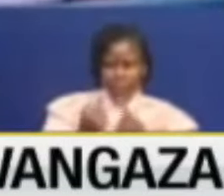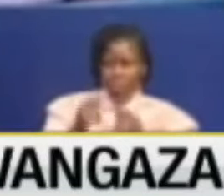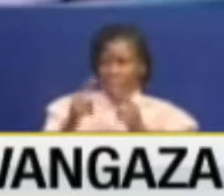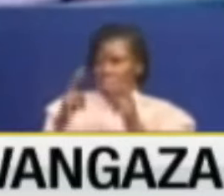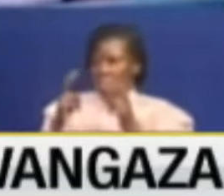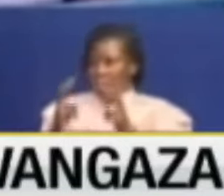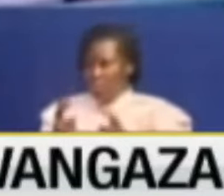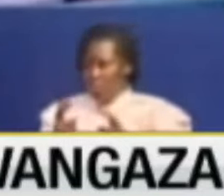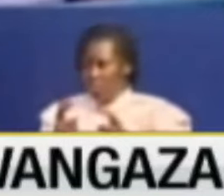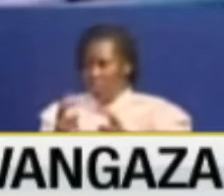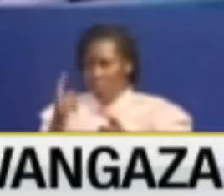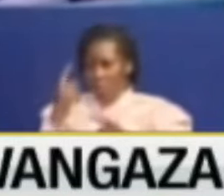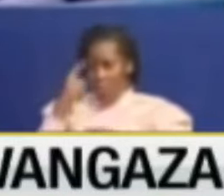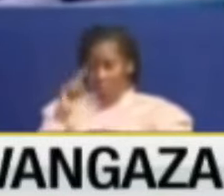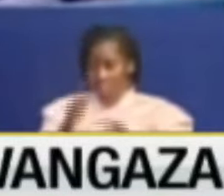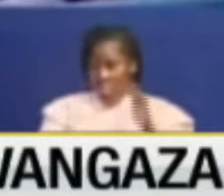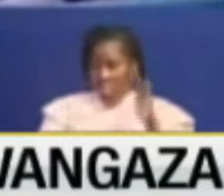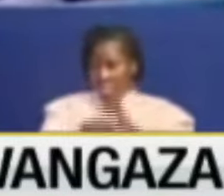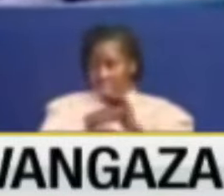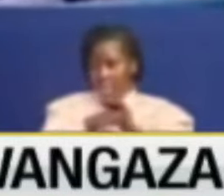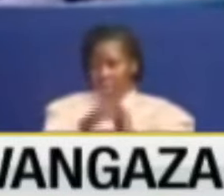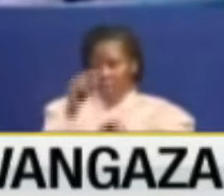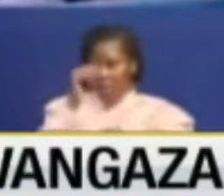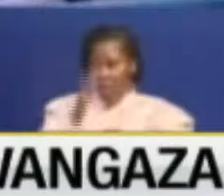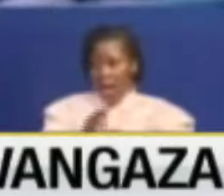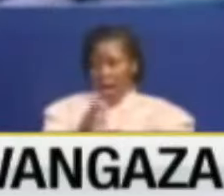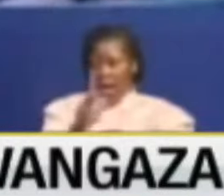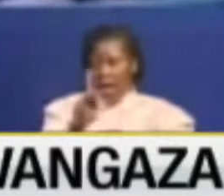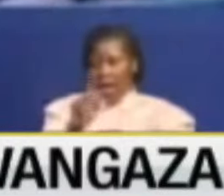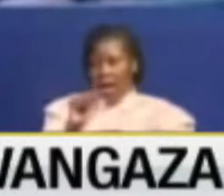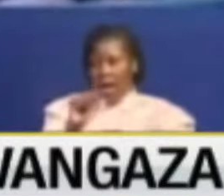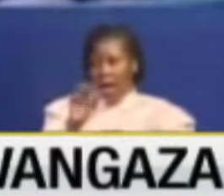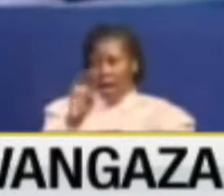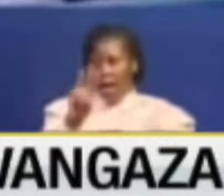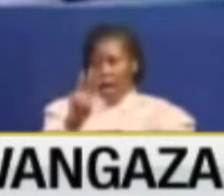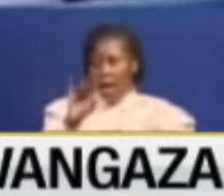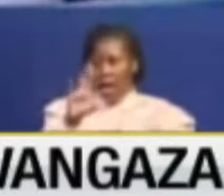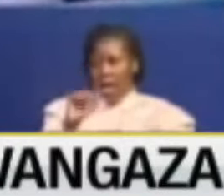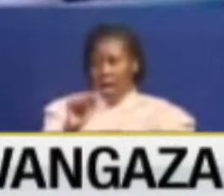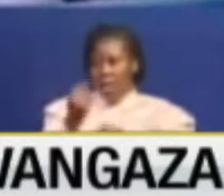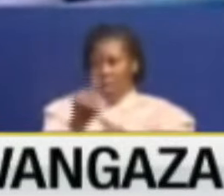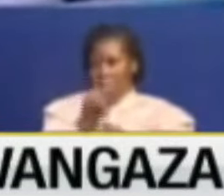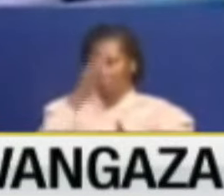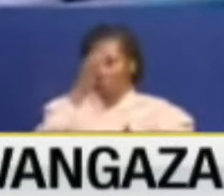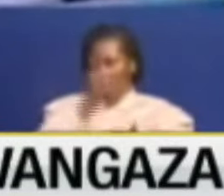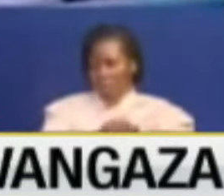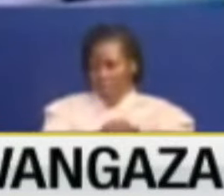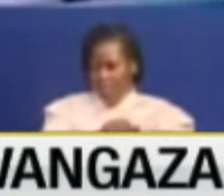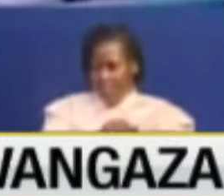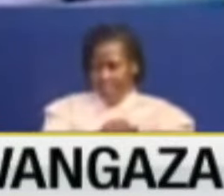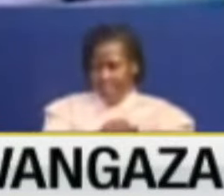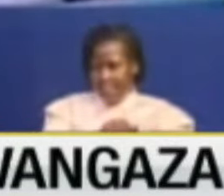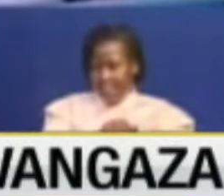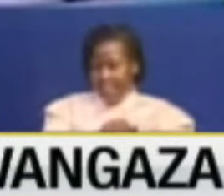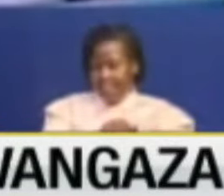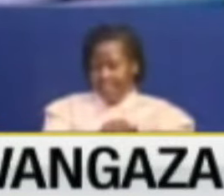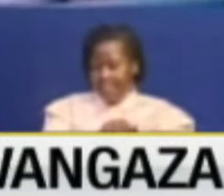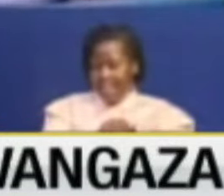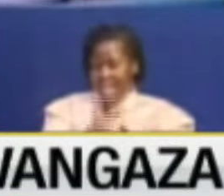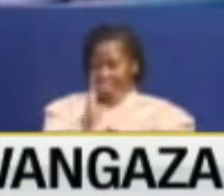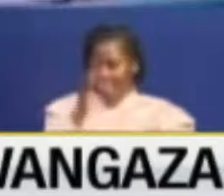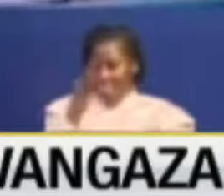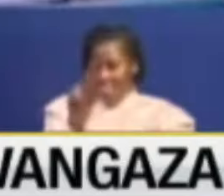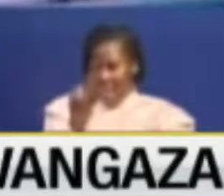motion for the removal of Governor Kawira Mwangaza from office. That was the